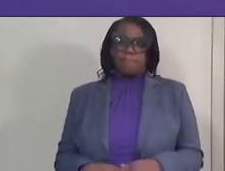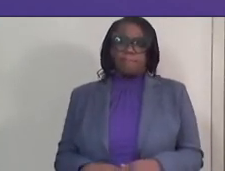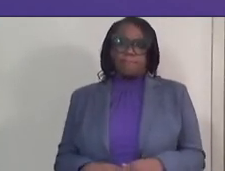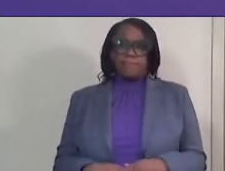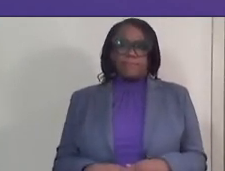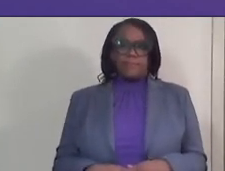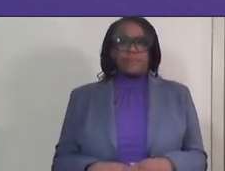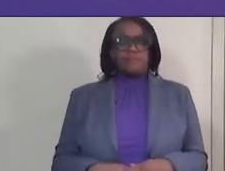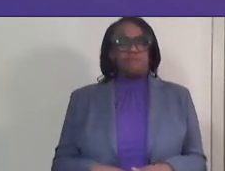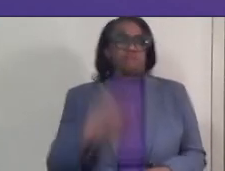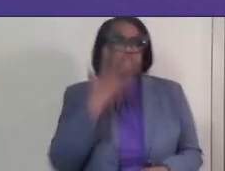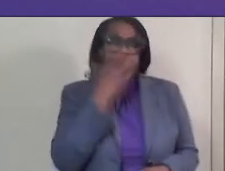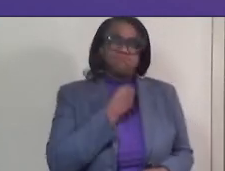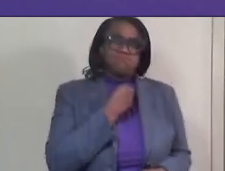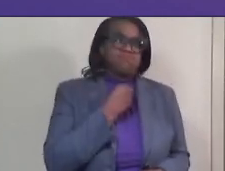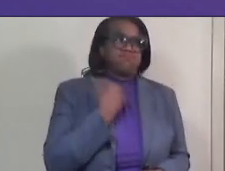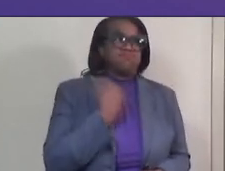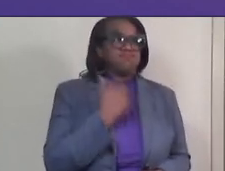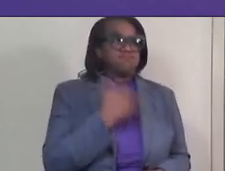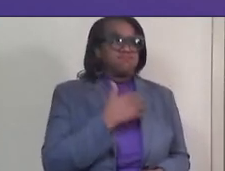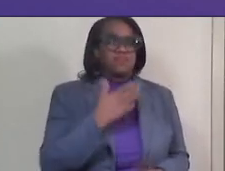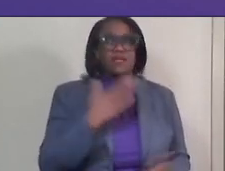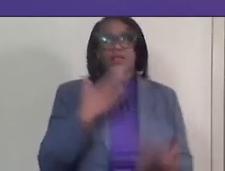Lovely, Jeanine. Thank you, Selina.